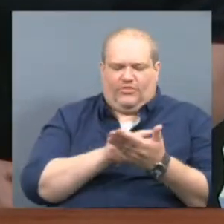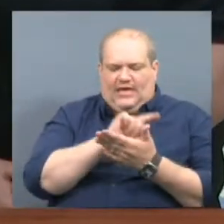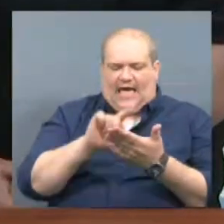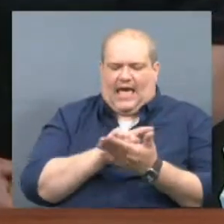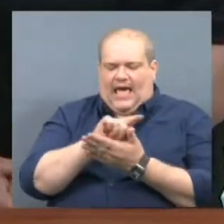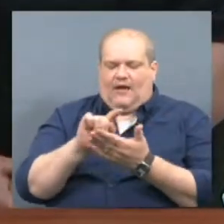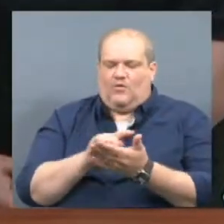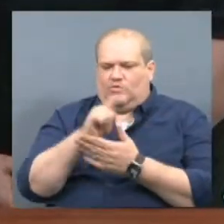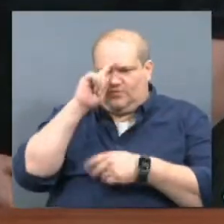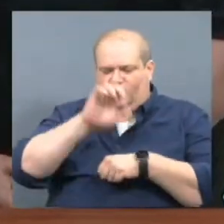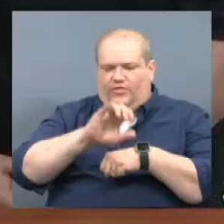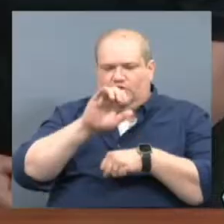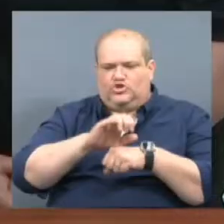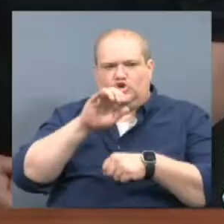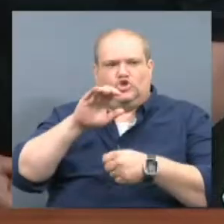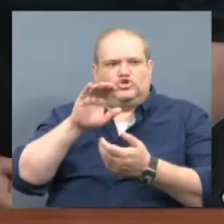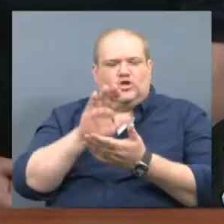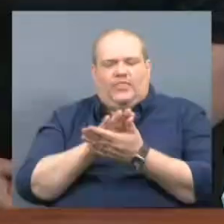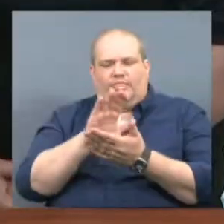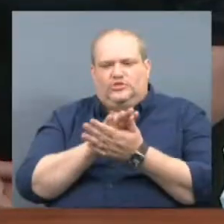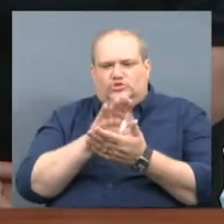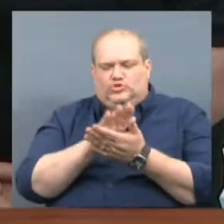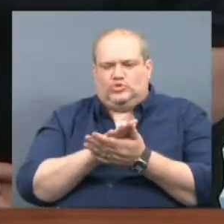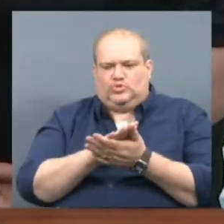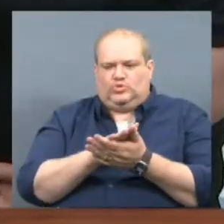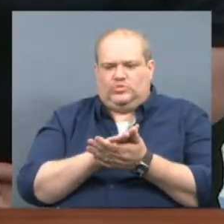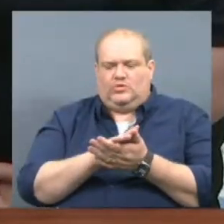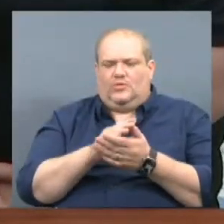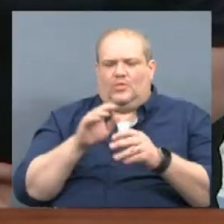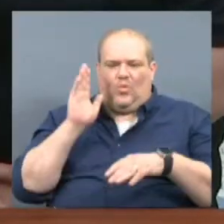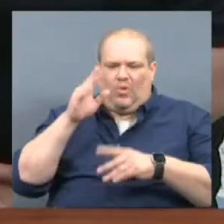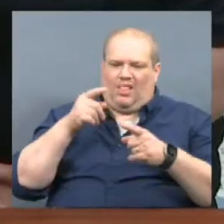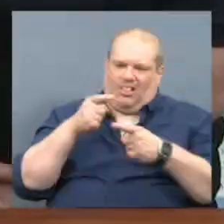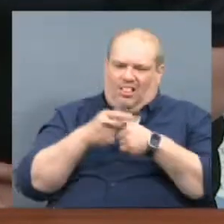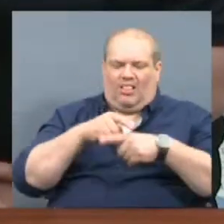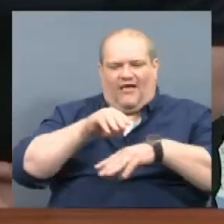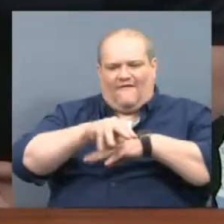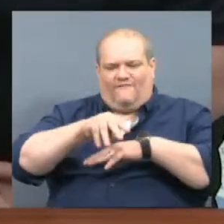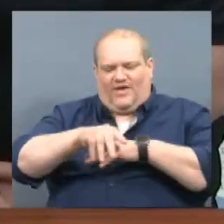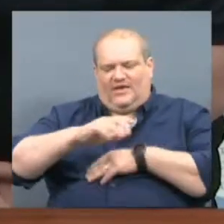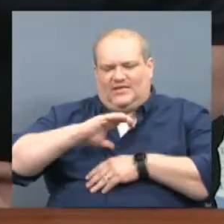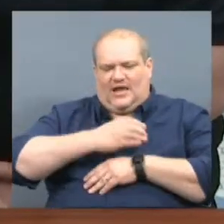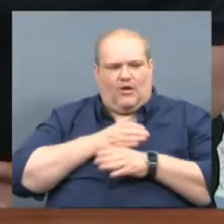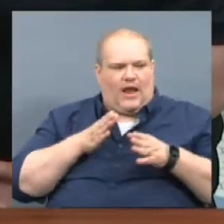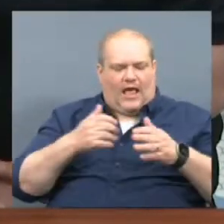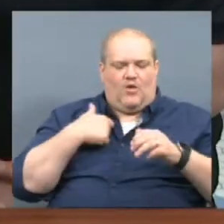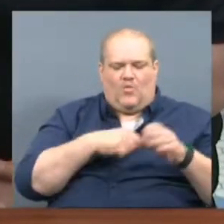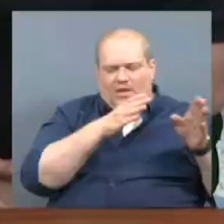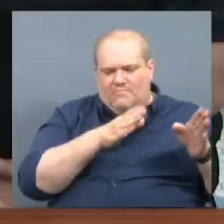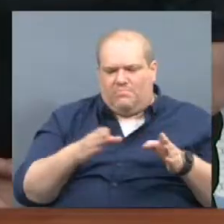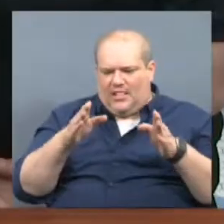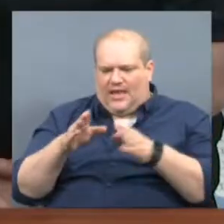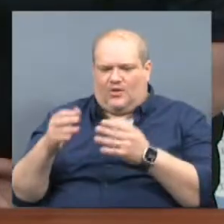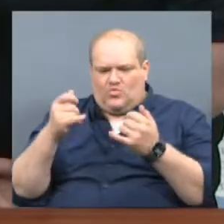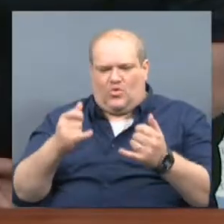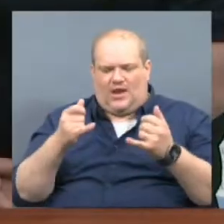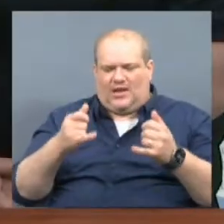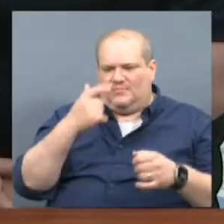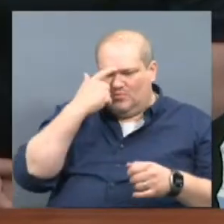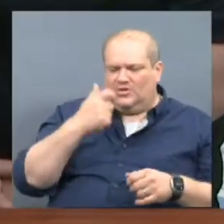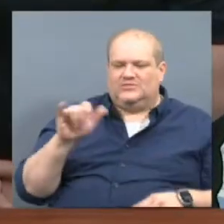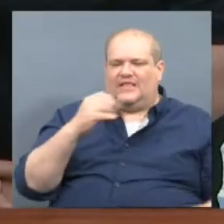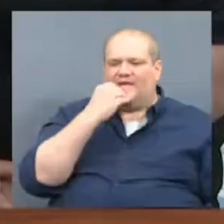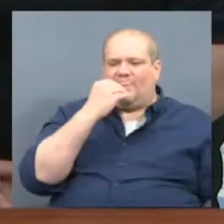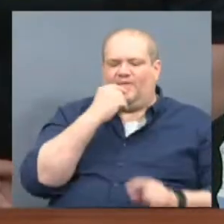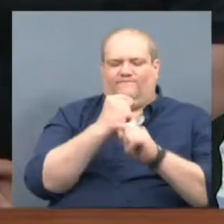for the church and the school will affect, like I said, the way we have it planned out. Because like the